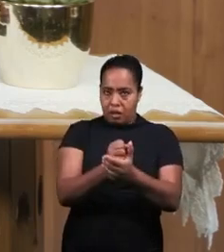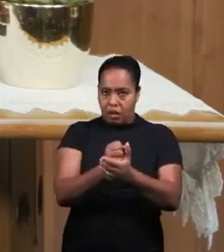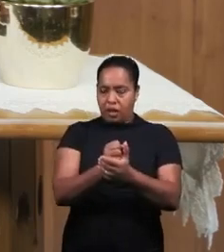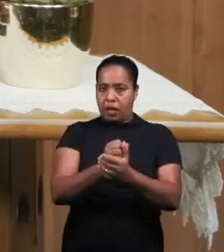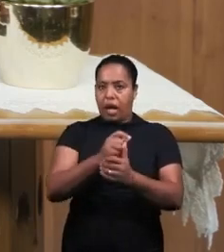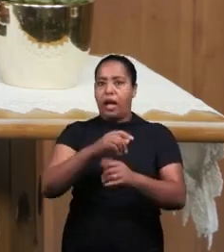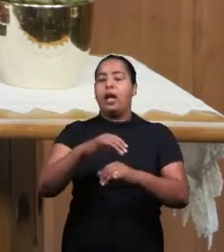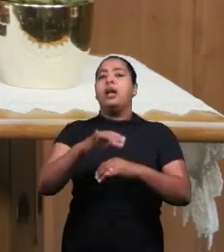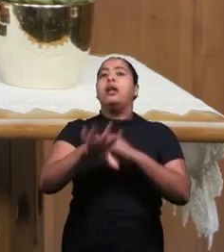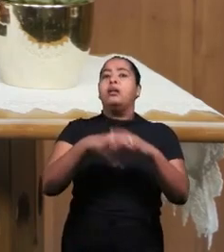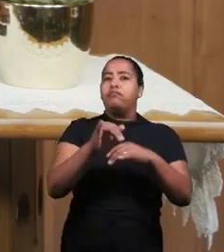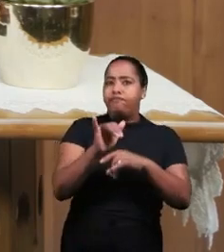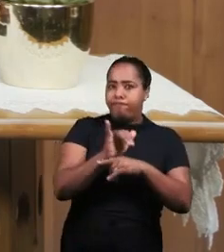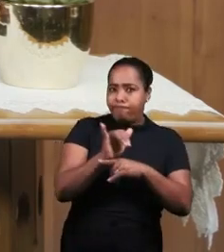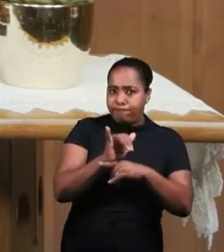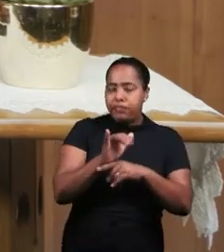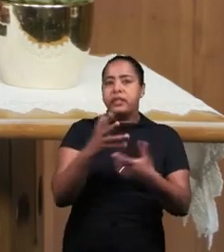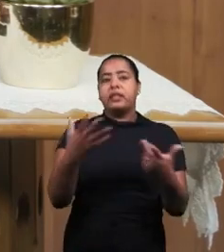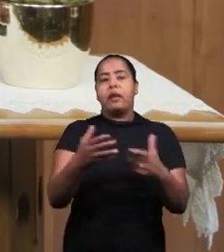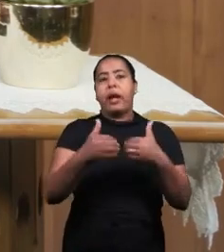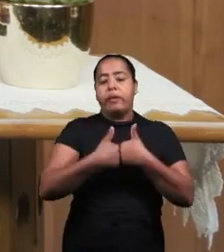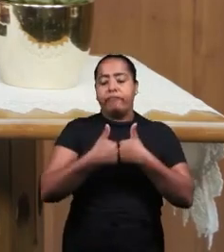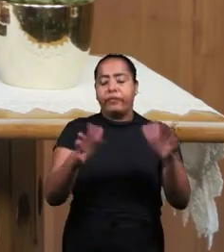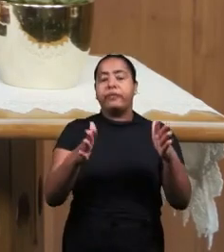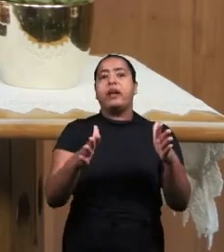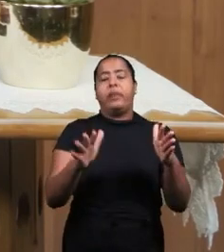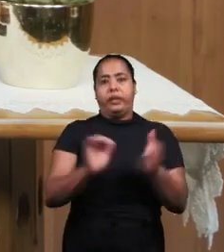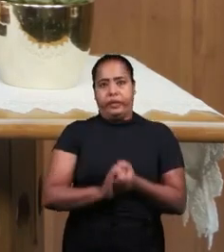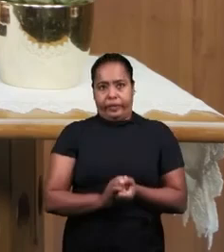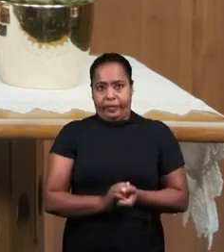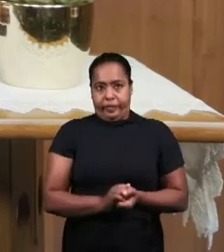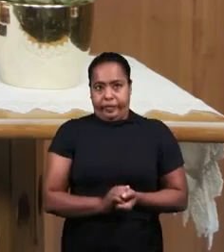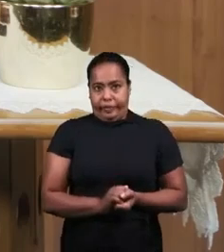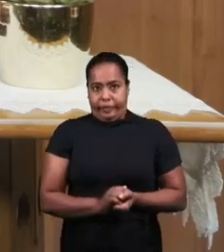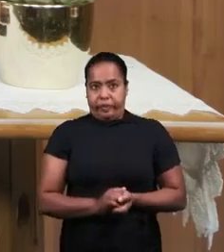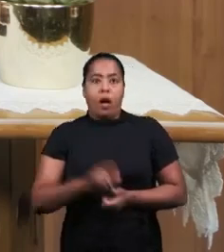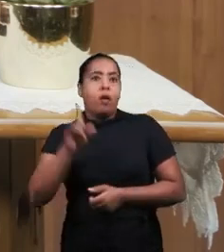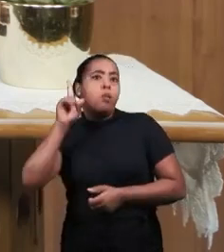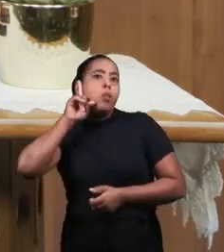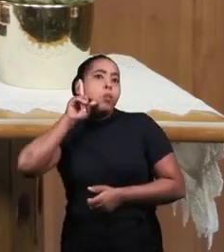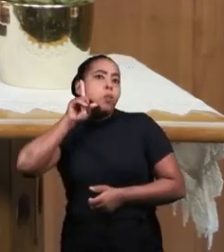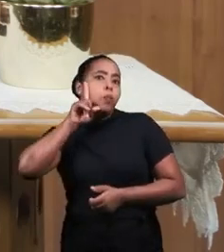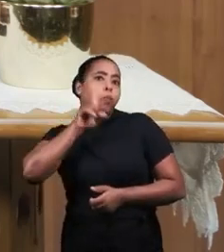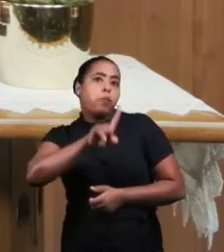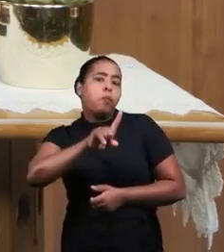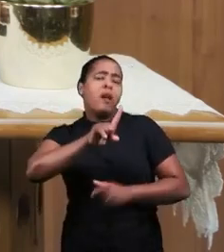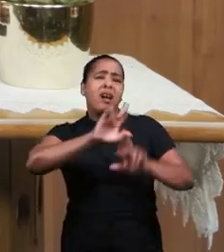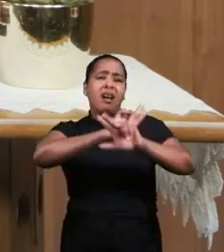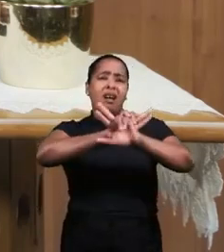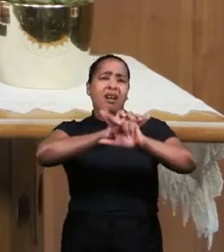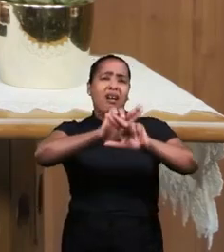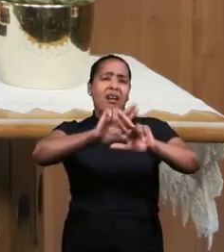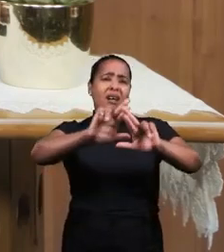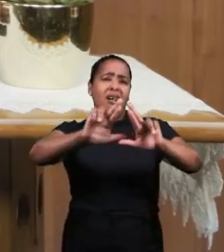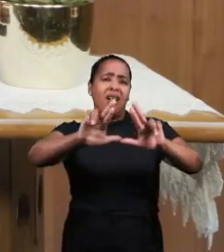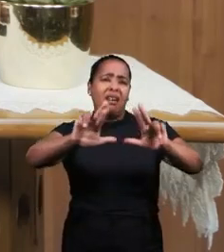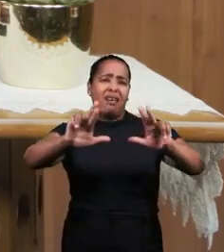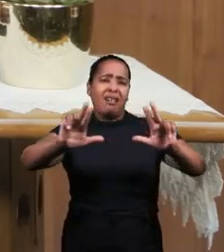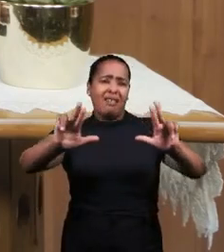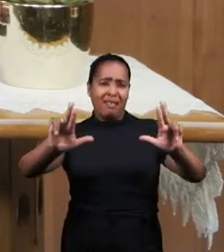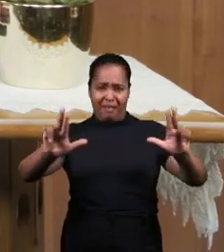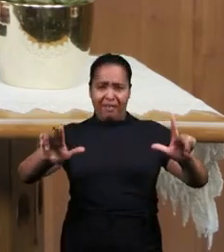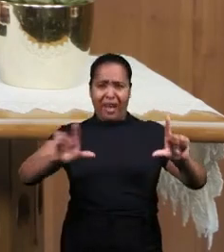well to us. And also in the United States, we have various channels. In the United